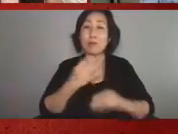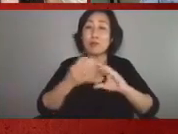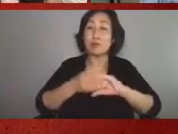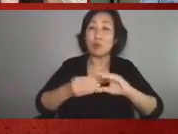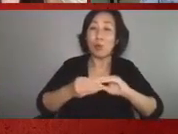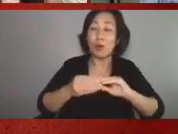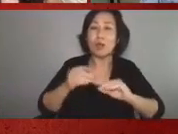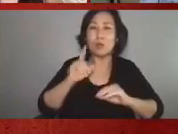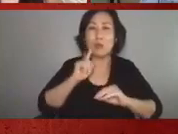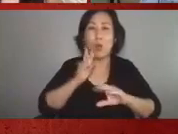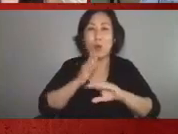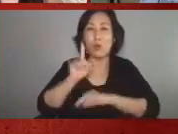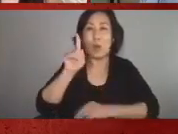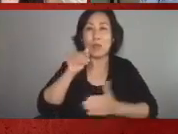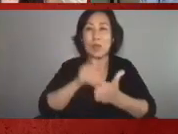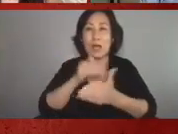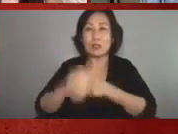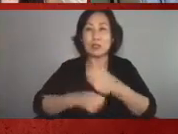old.